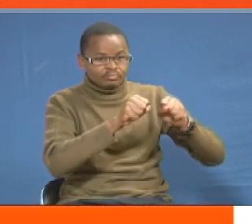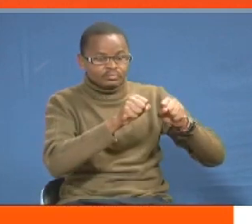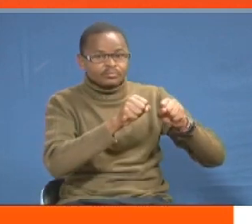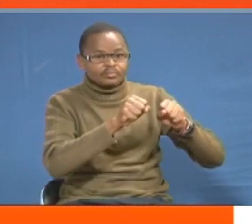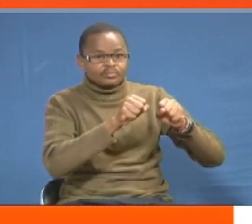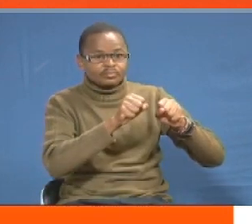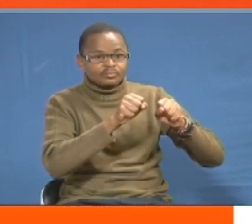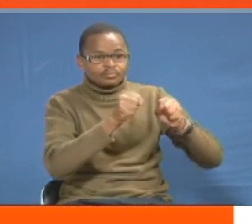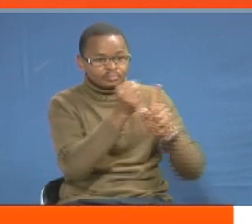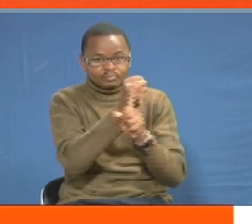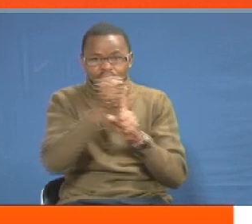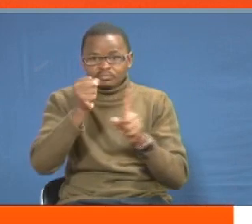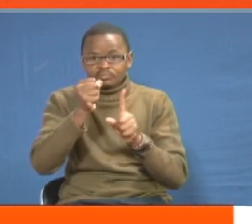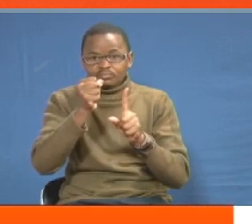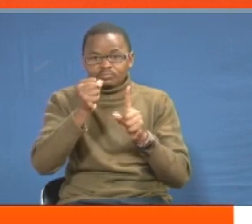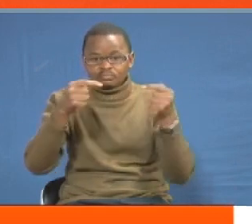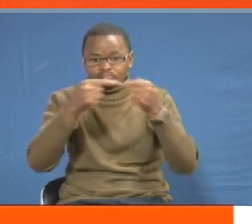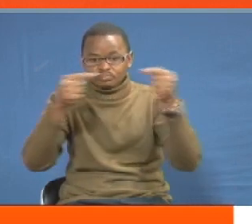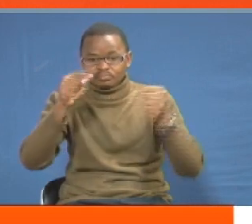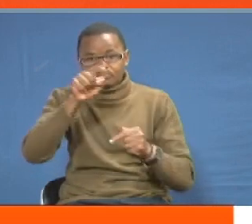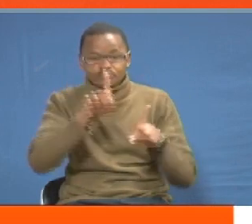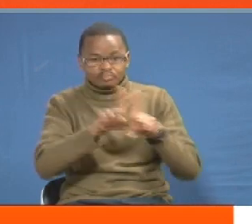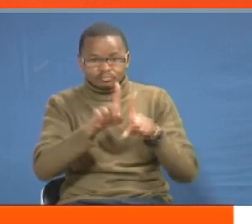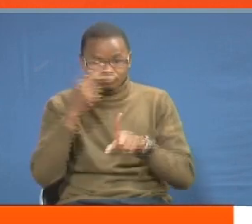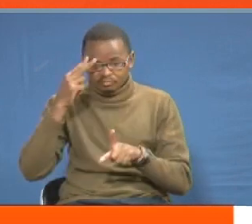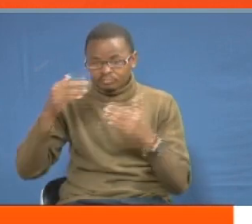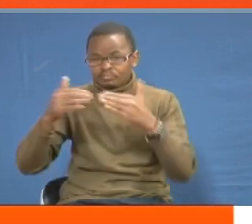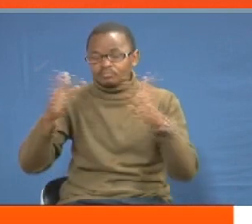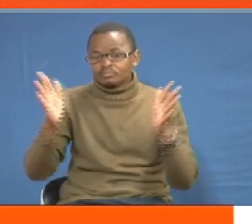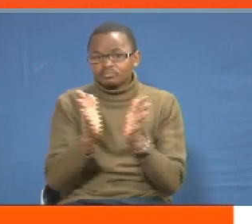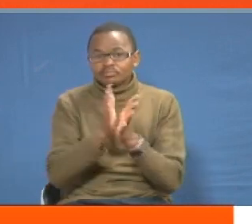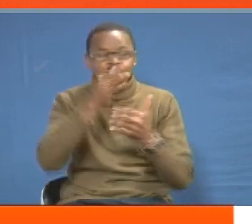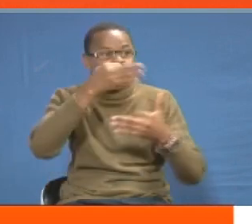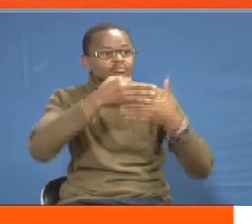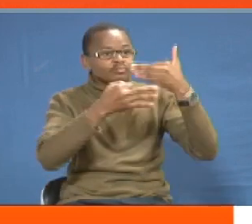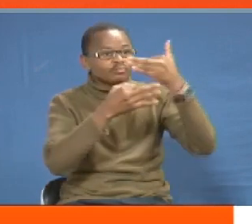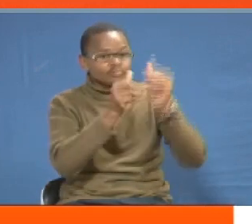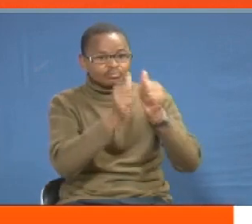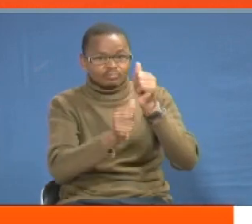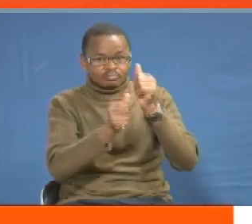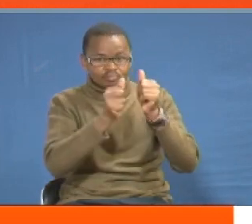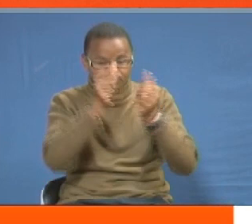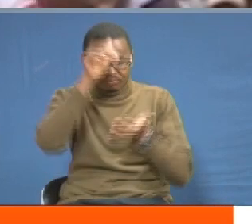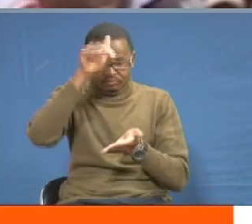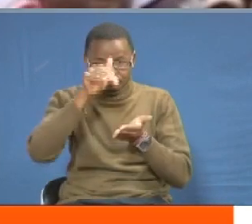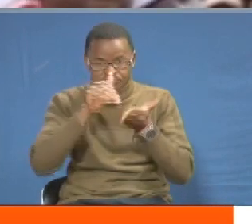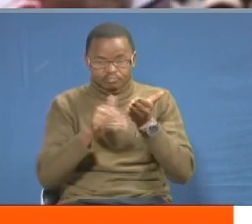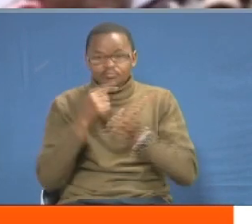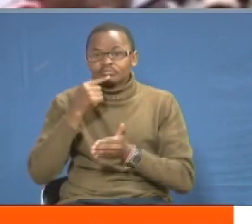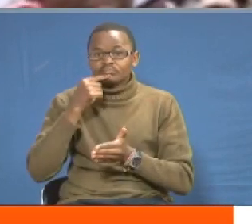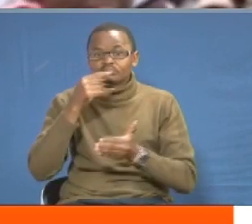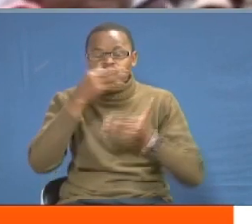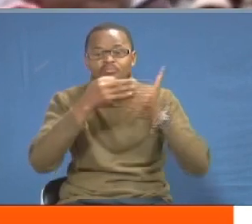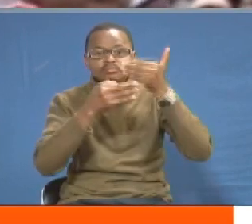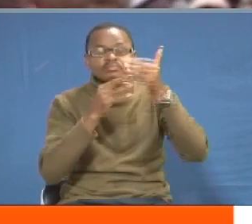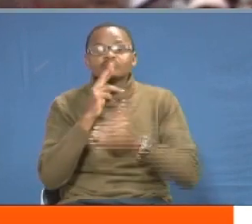to fight this vice, we needed also to look at the community structures, which I would narrow down and say